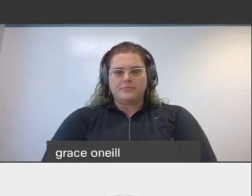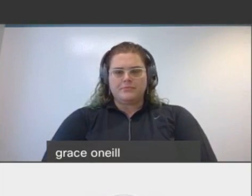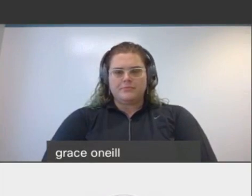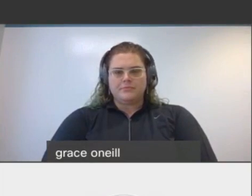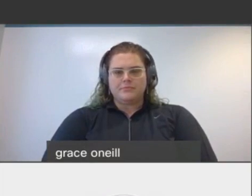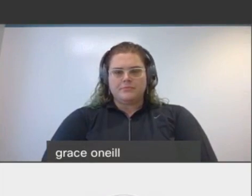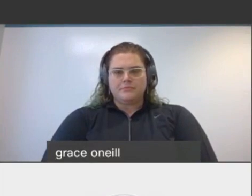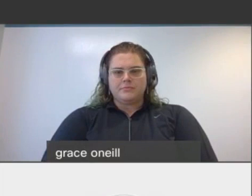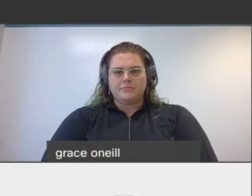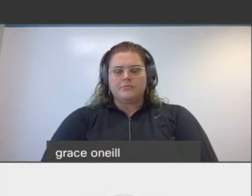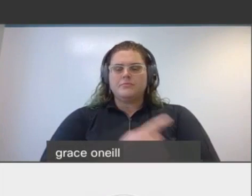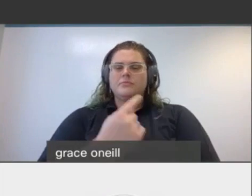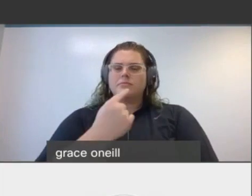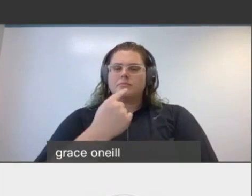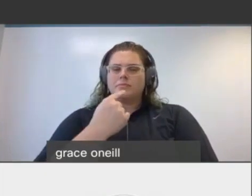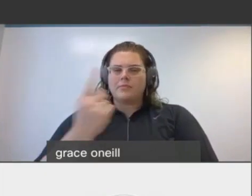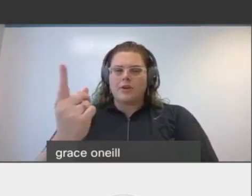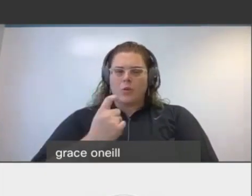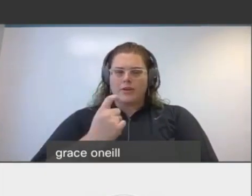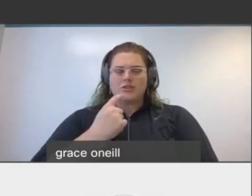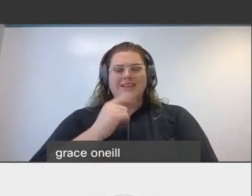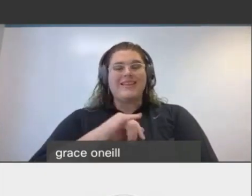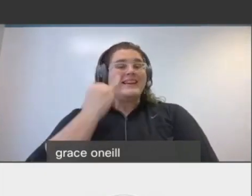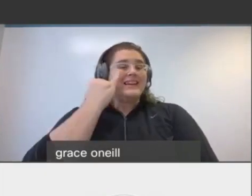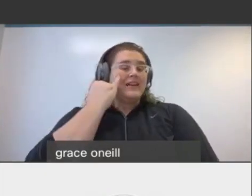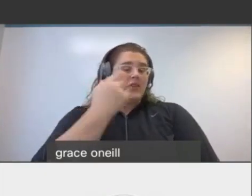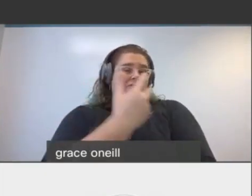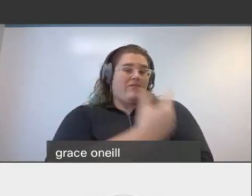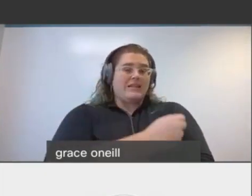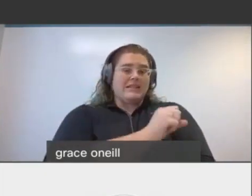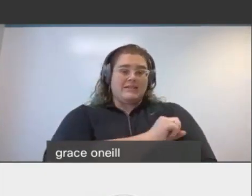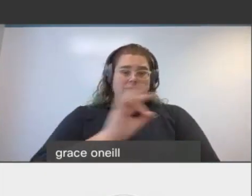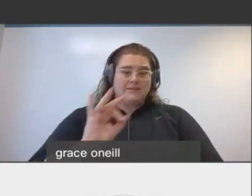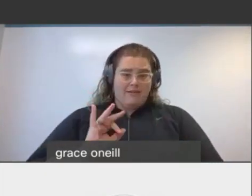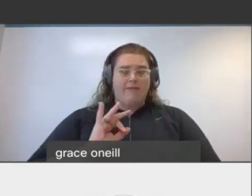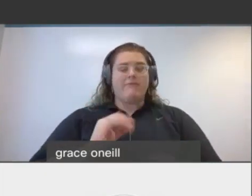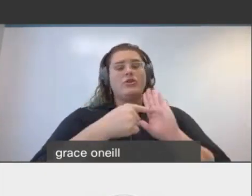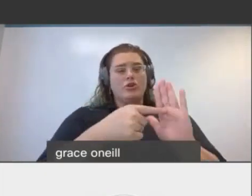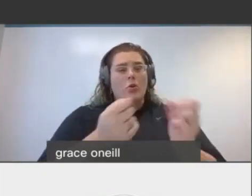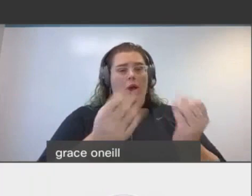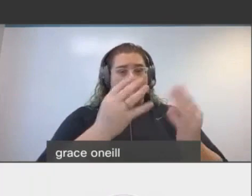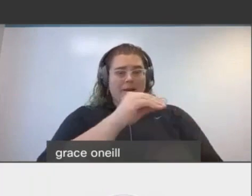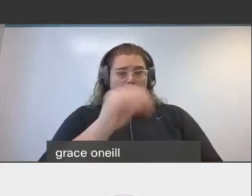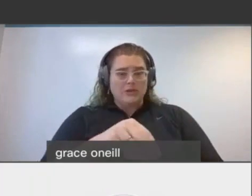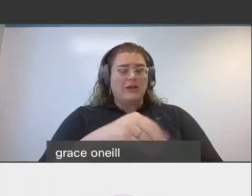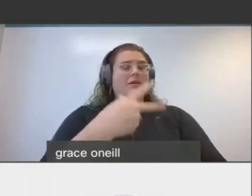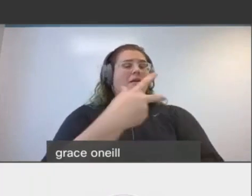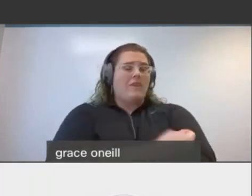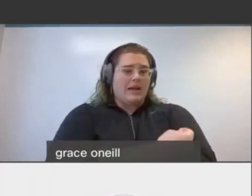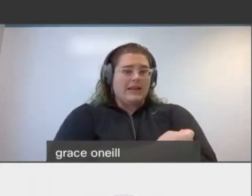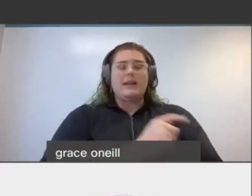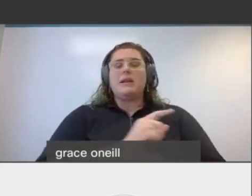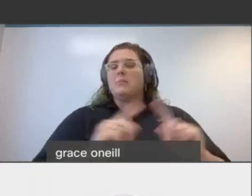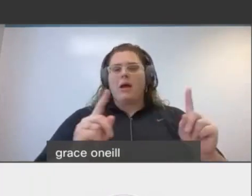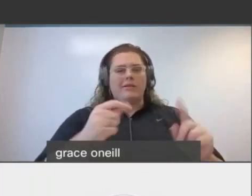So if the record keeping for vaccinated staff are in percentages of people vaccinated and there's no record of percentage of